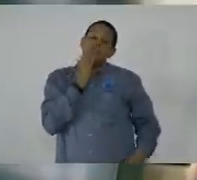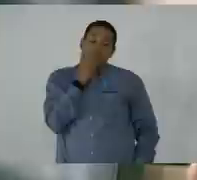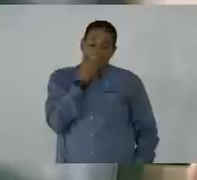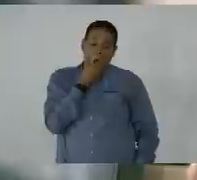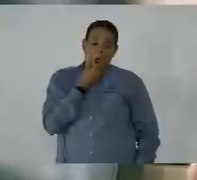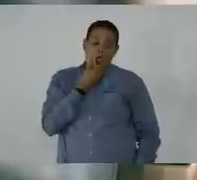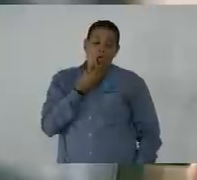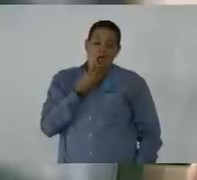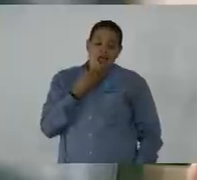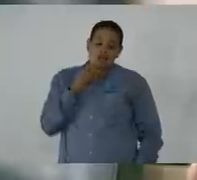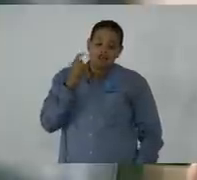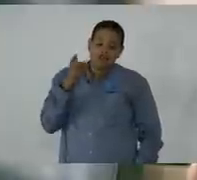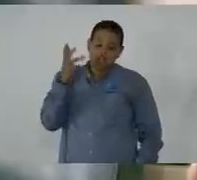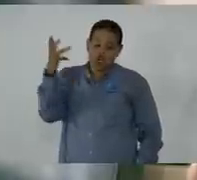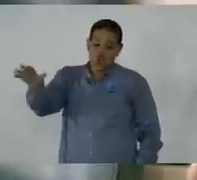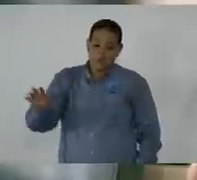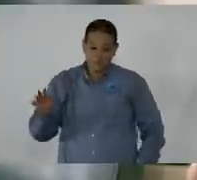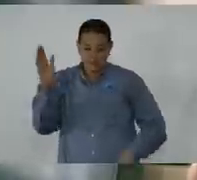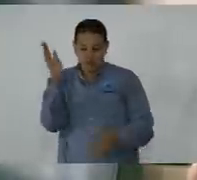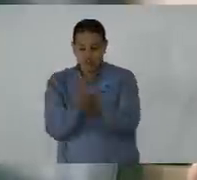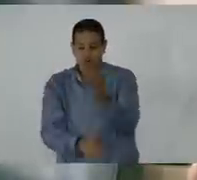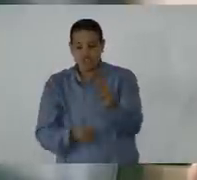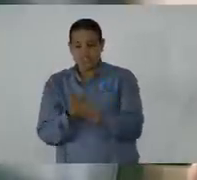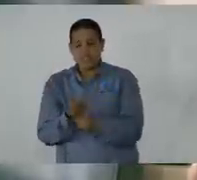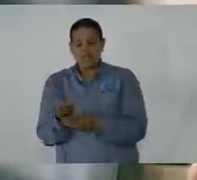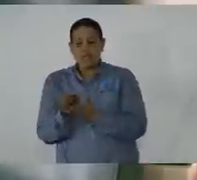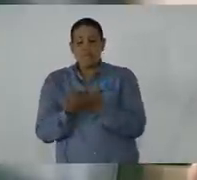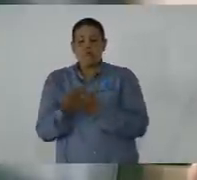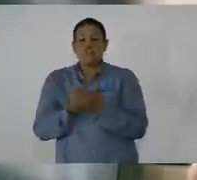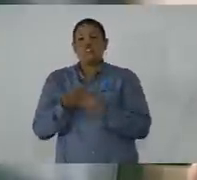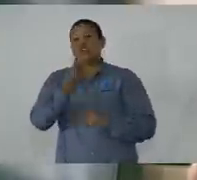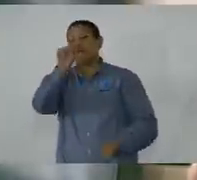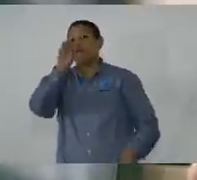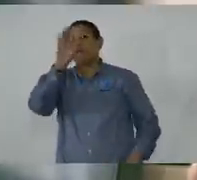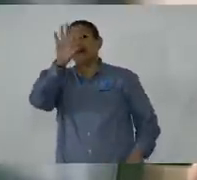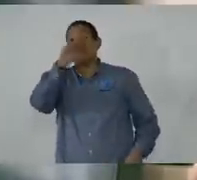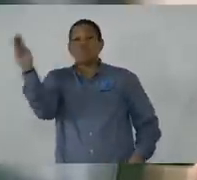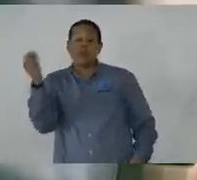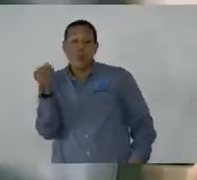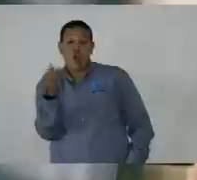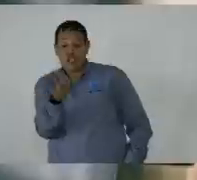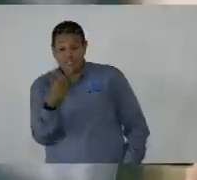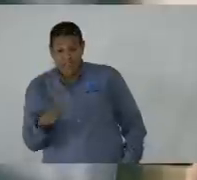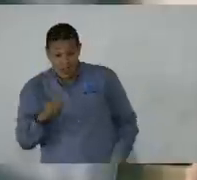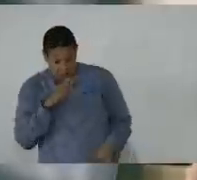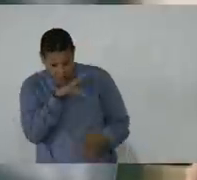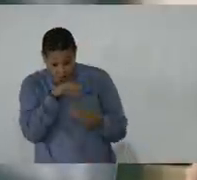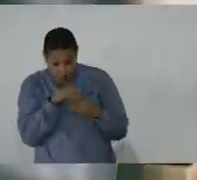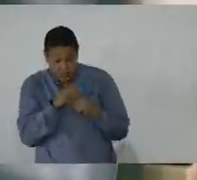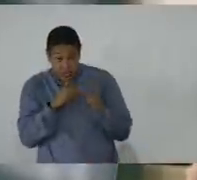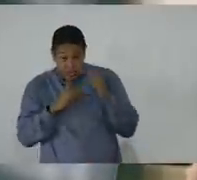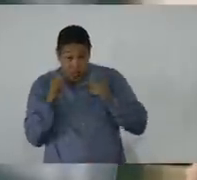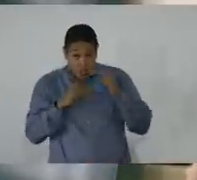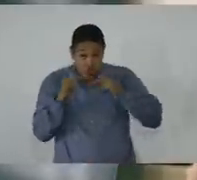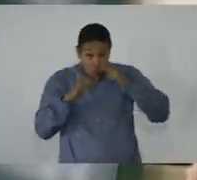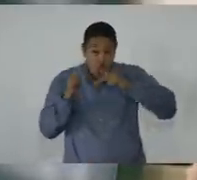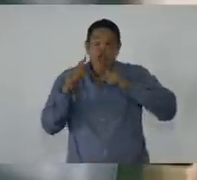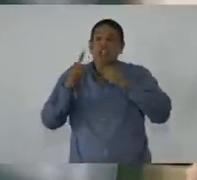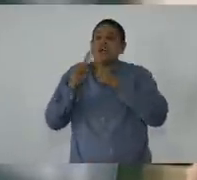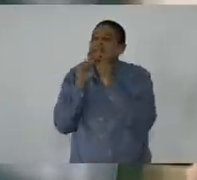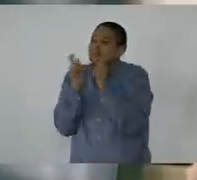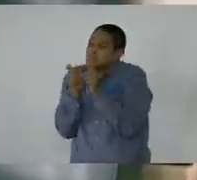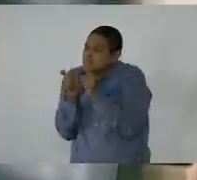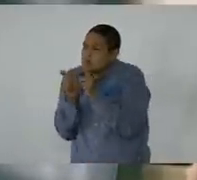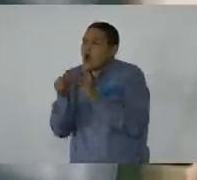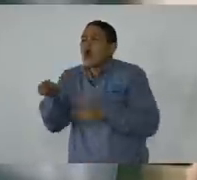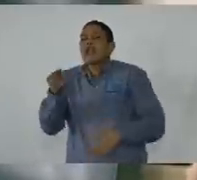has been completed or is in completion with a budget of $105 million, including the construction of a small